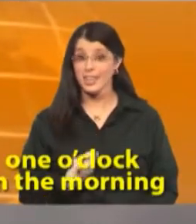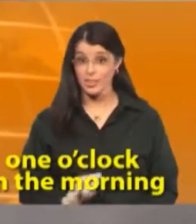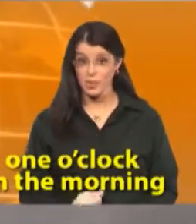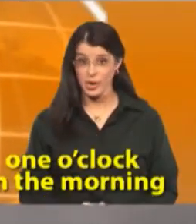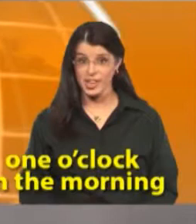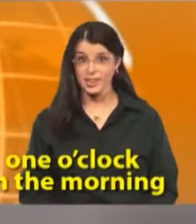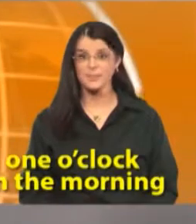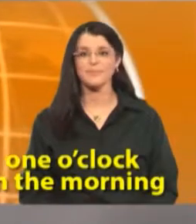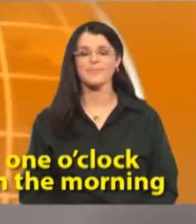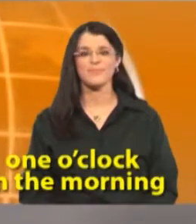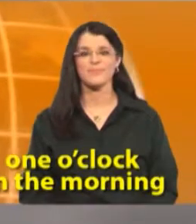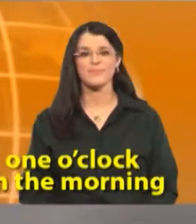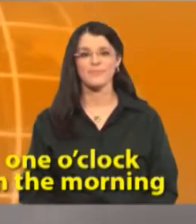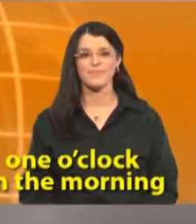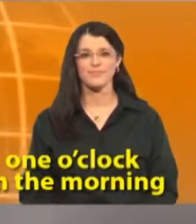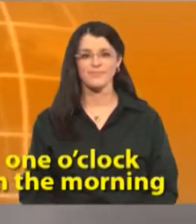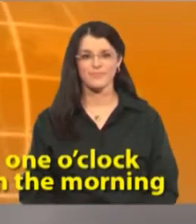1 o'clock in the morning.